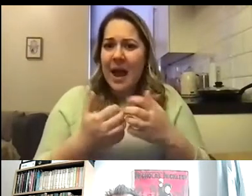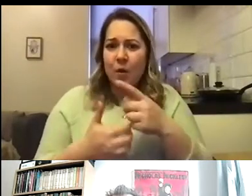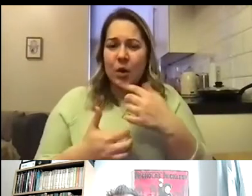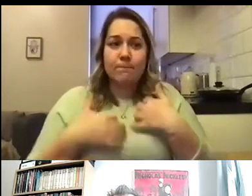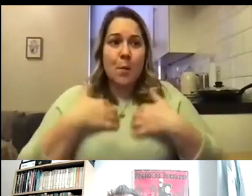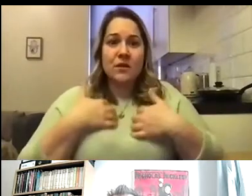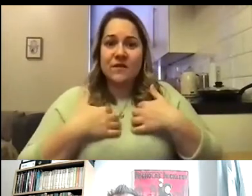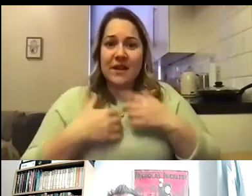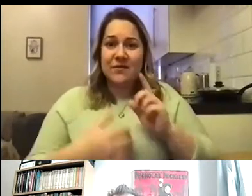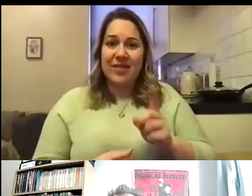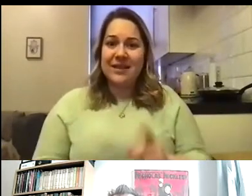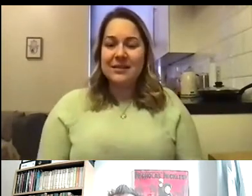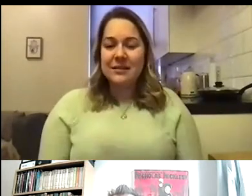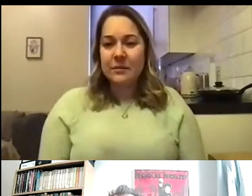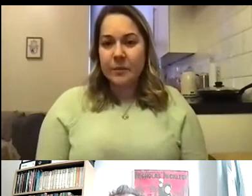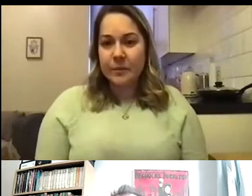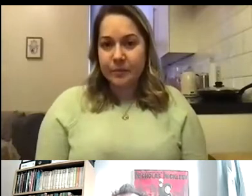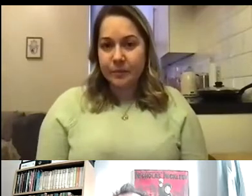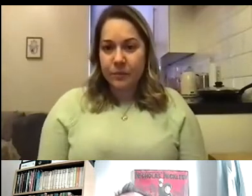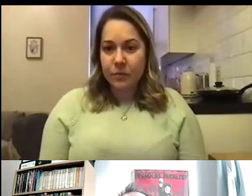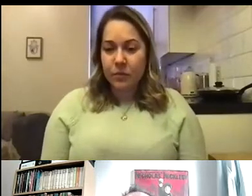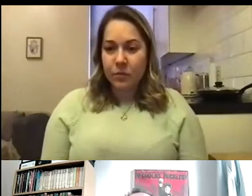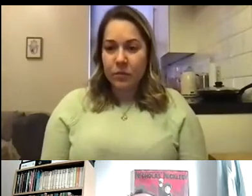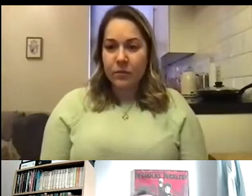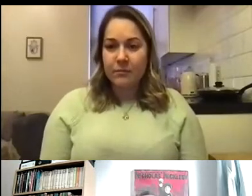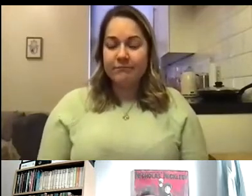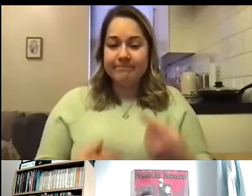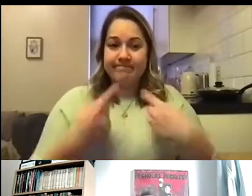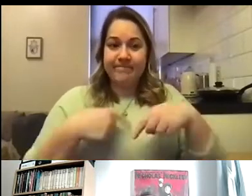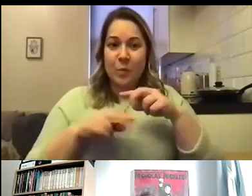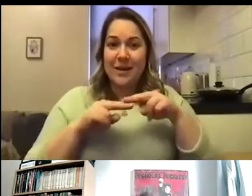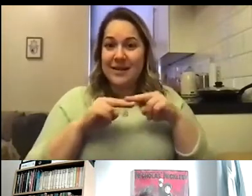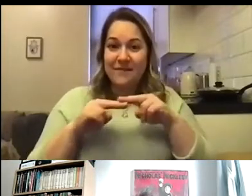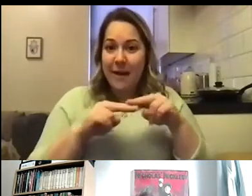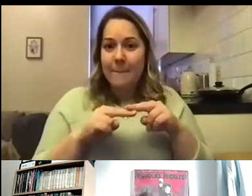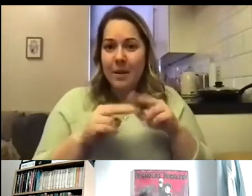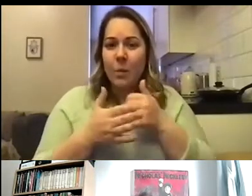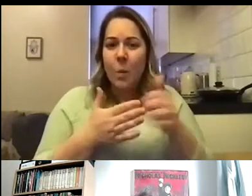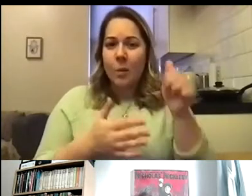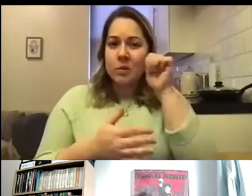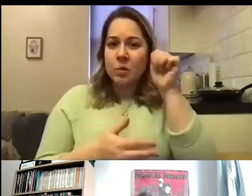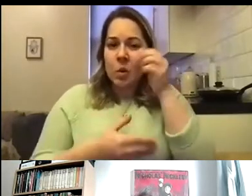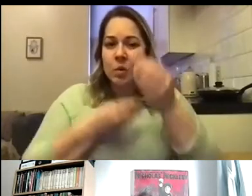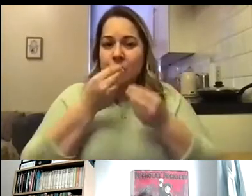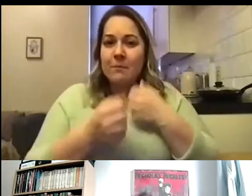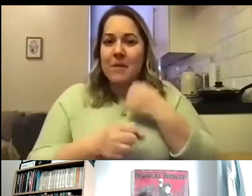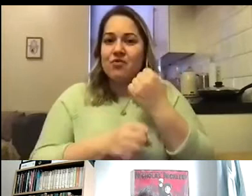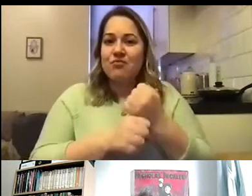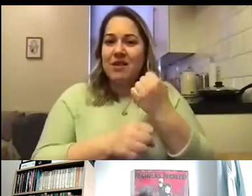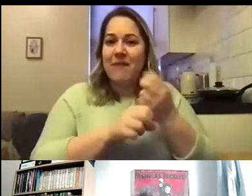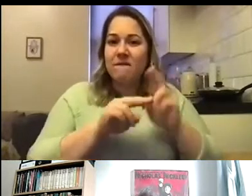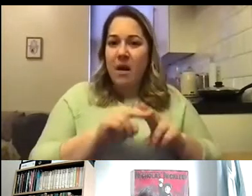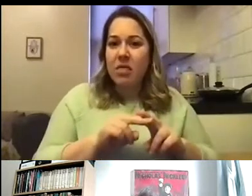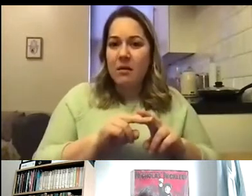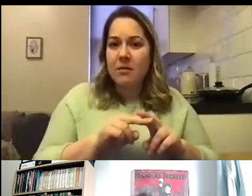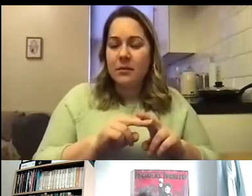that as well? Well, we, as a family, we've always sort of known the story of my great granddad, but